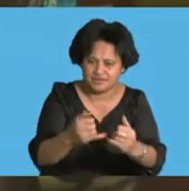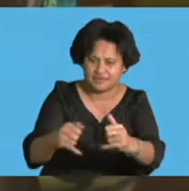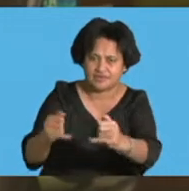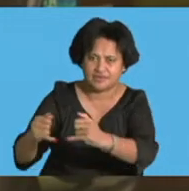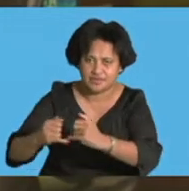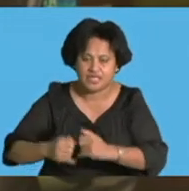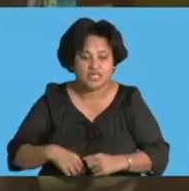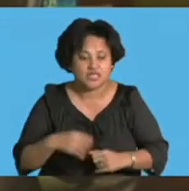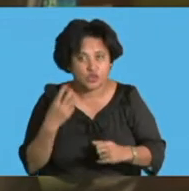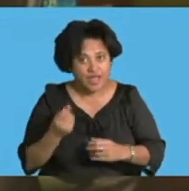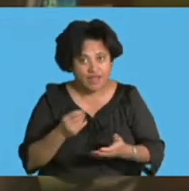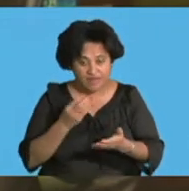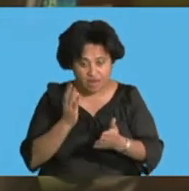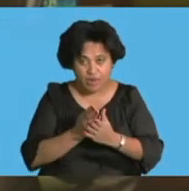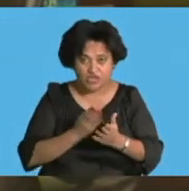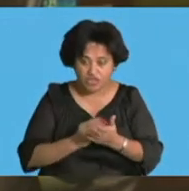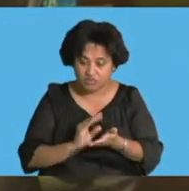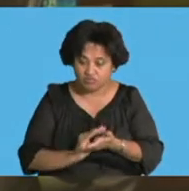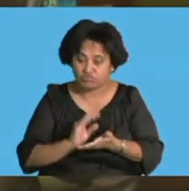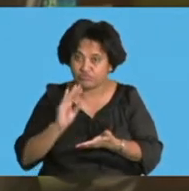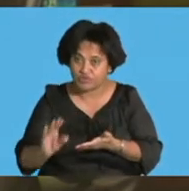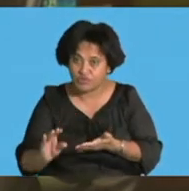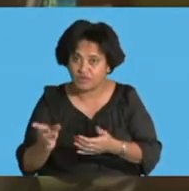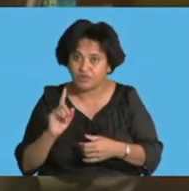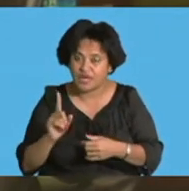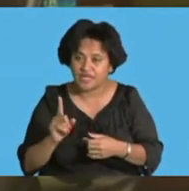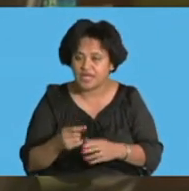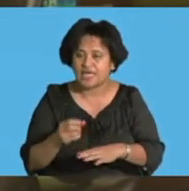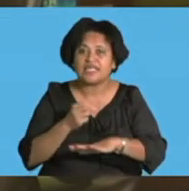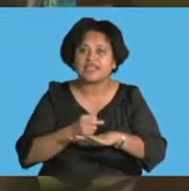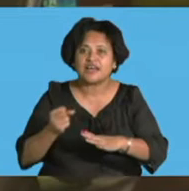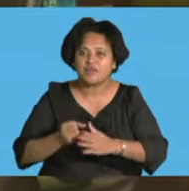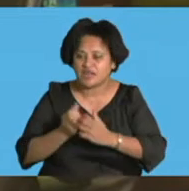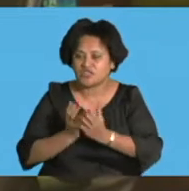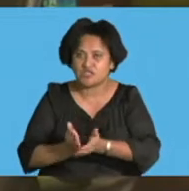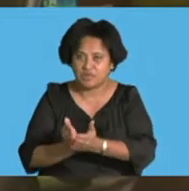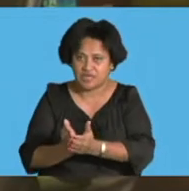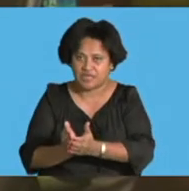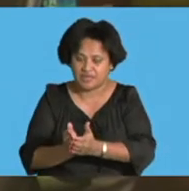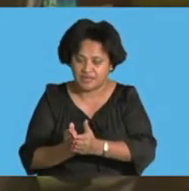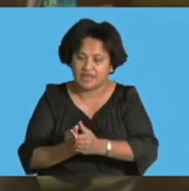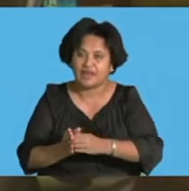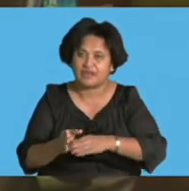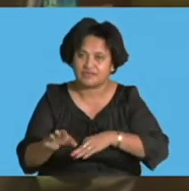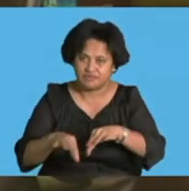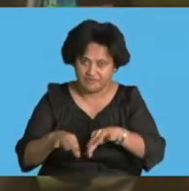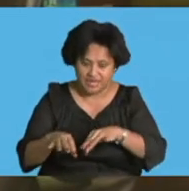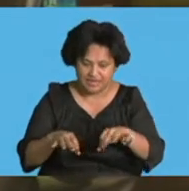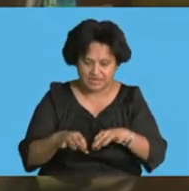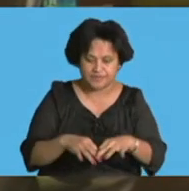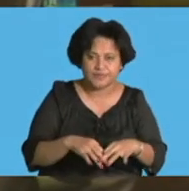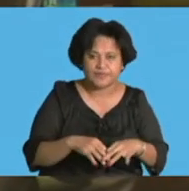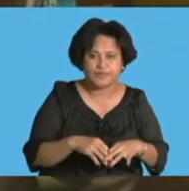$2,317 million has been allocated to the government shipping franchise schemes. Mr. Speaker